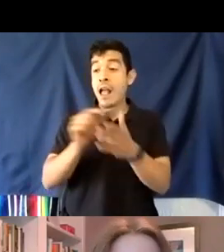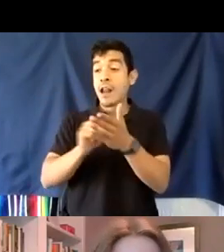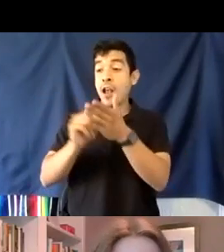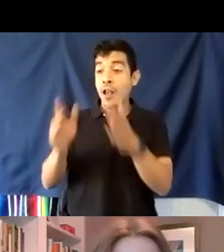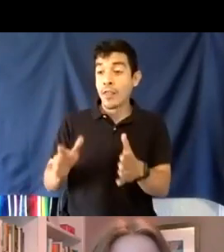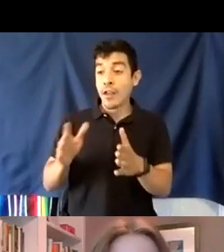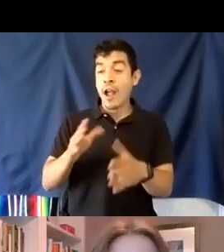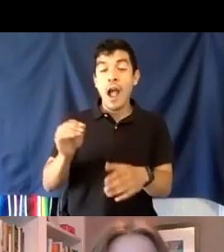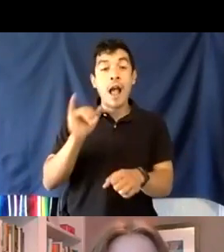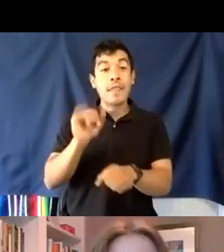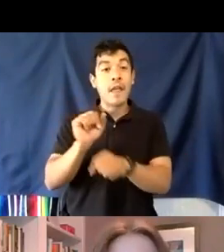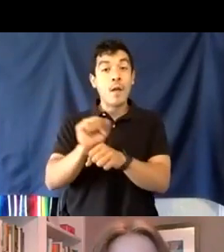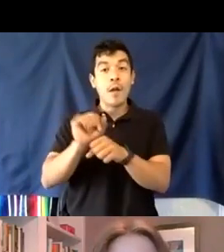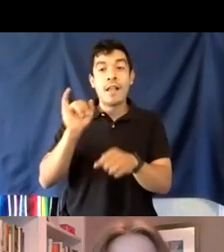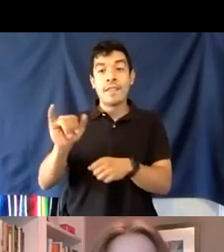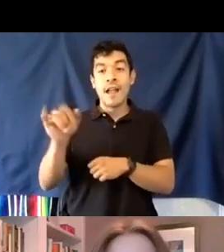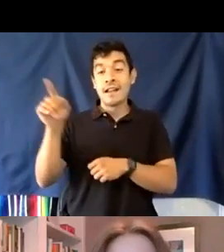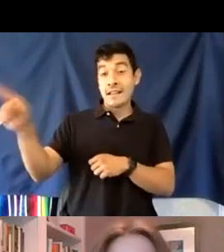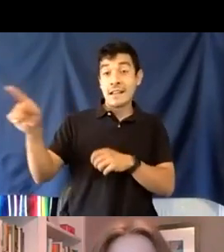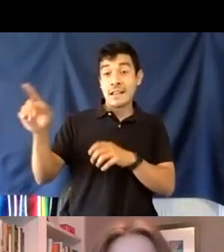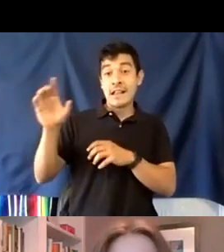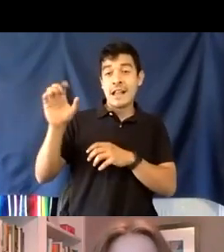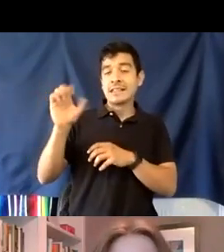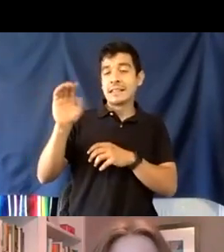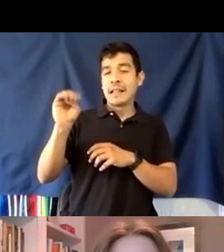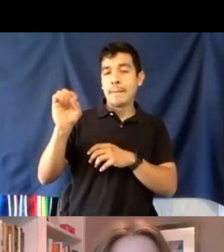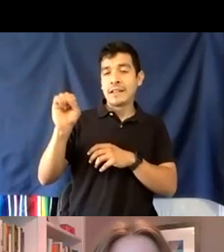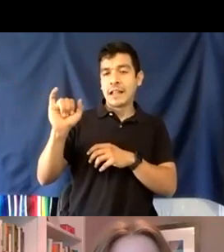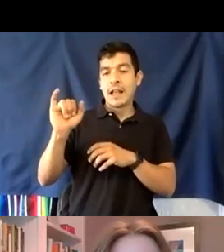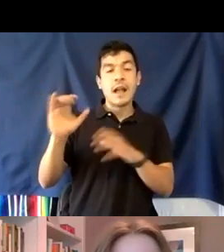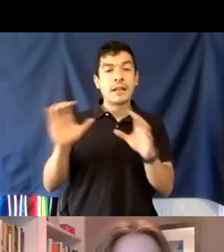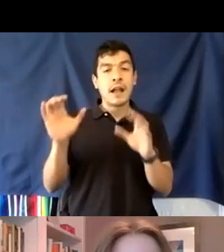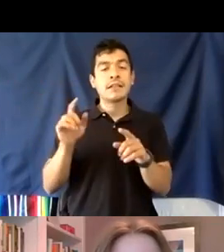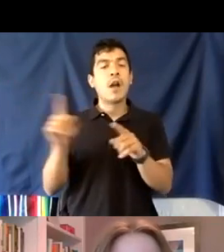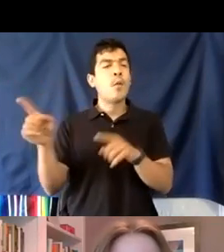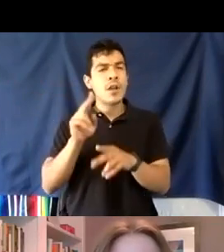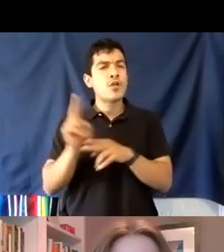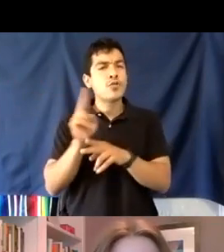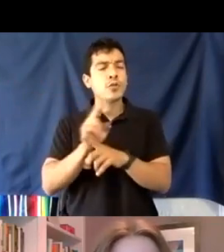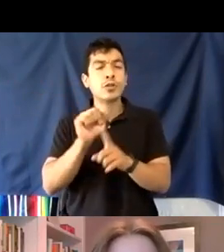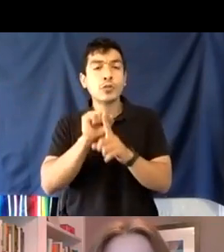that CMSI does as an institution, we very much use social science and